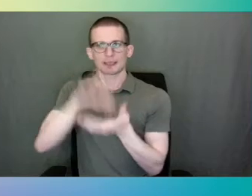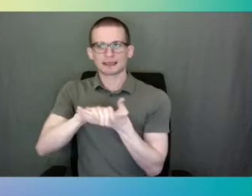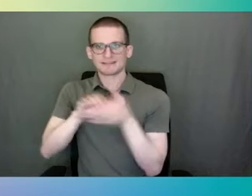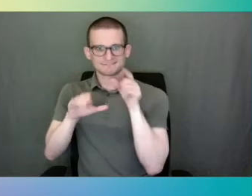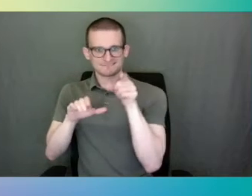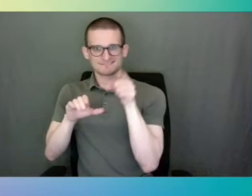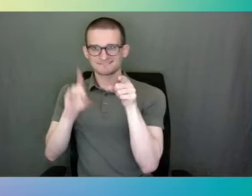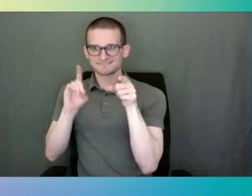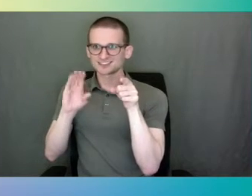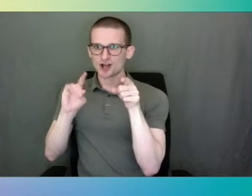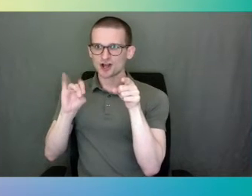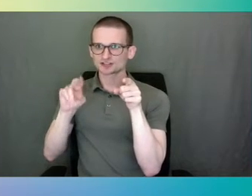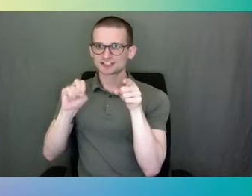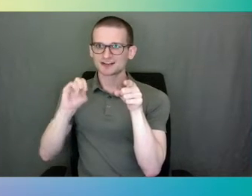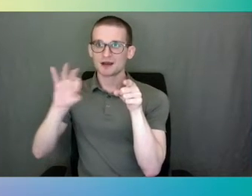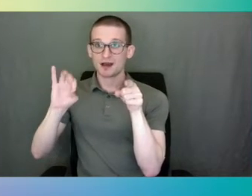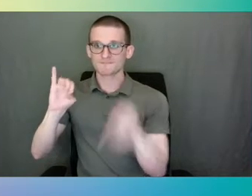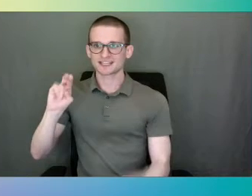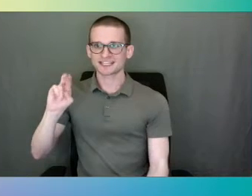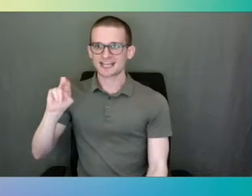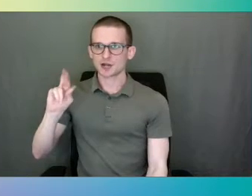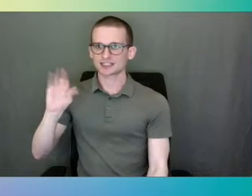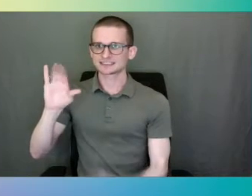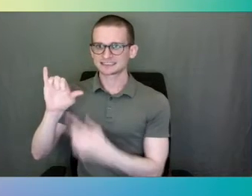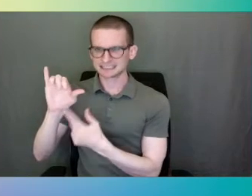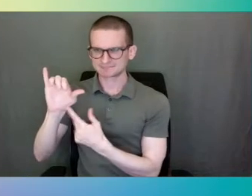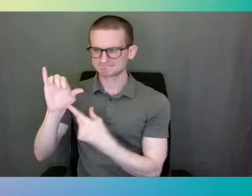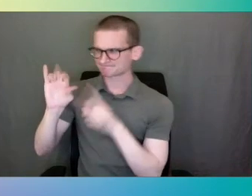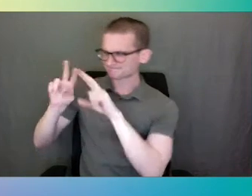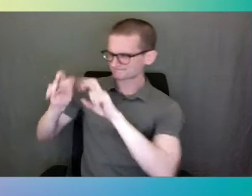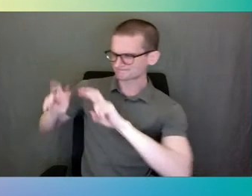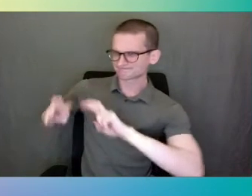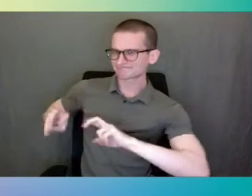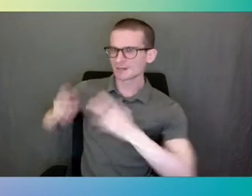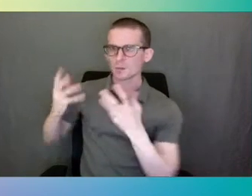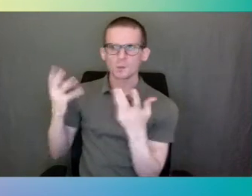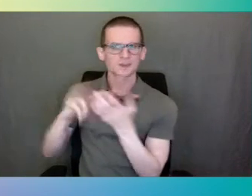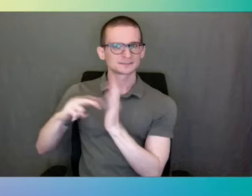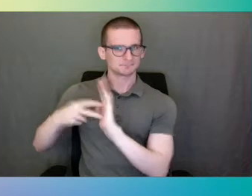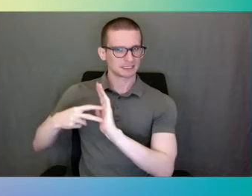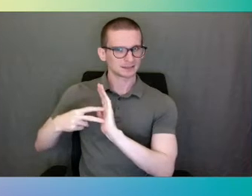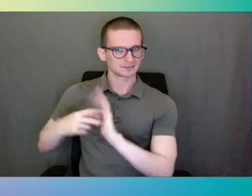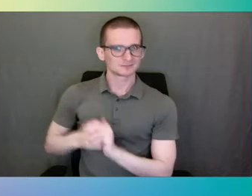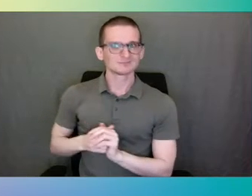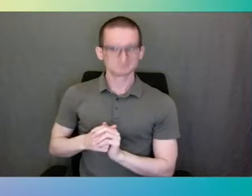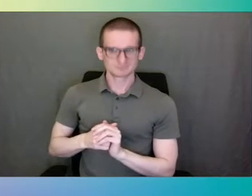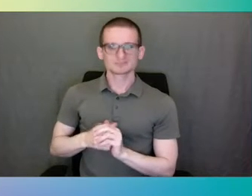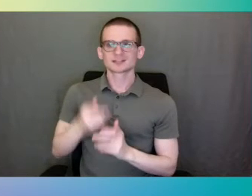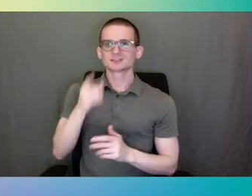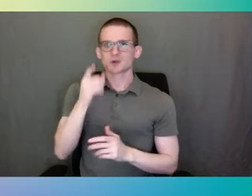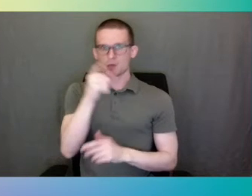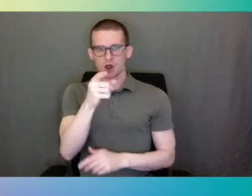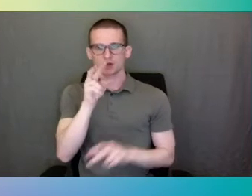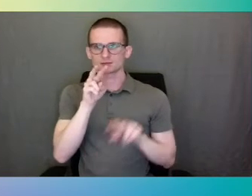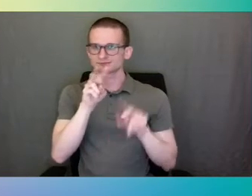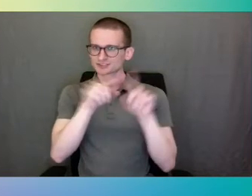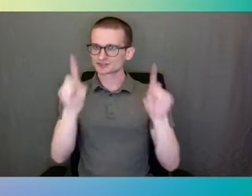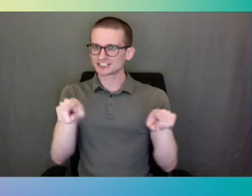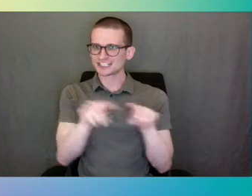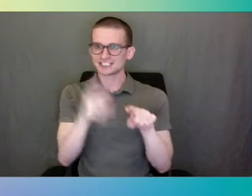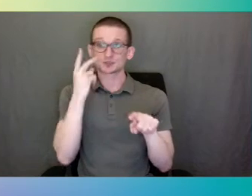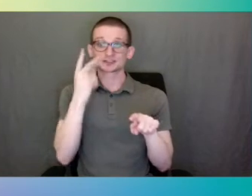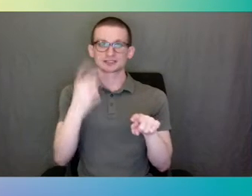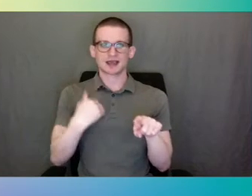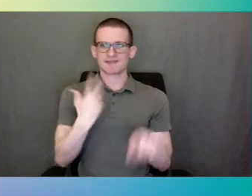let's look at that just a little bit. Let's talk about this doctrine of inerrancy. So if you look at the screen right now, you can see I have it divided into